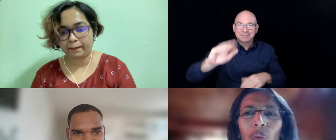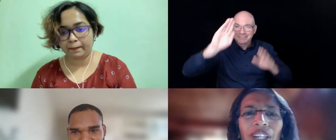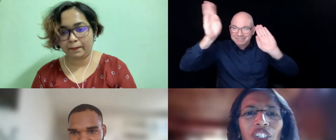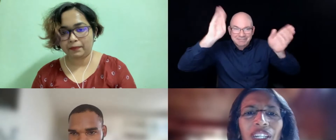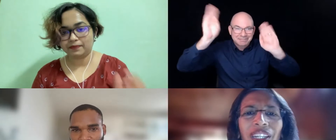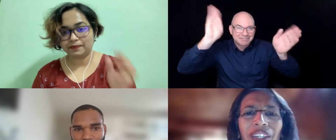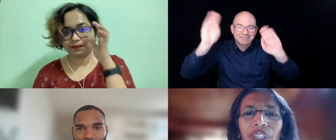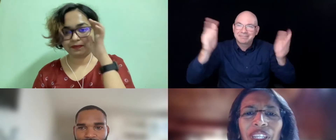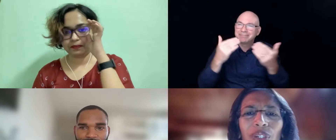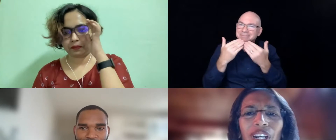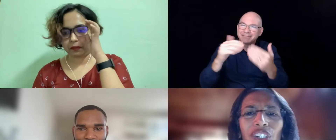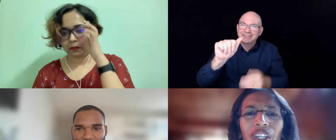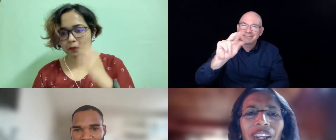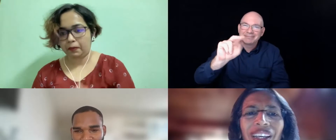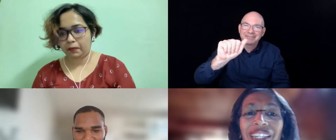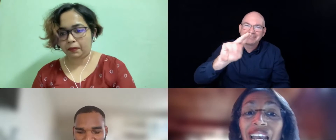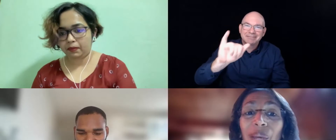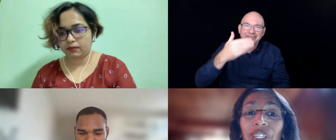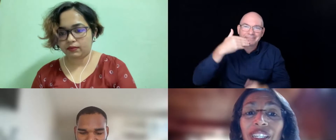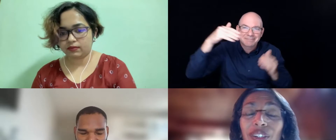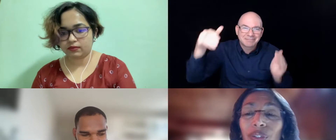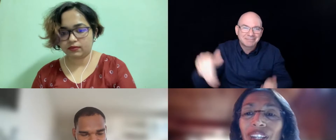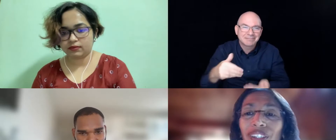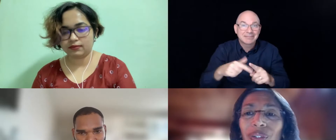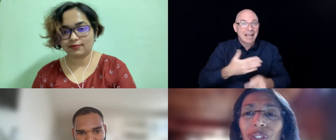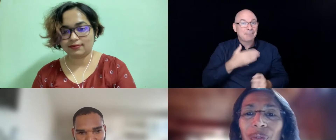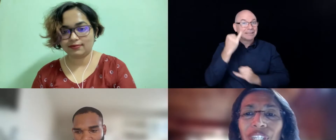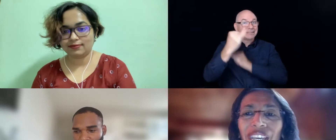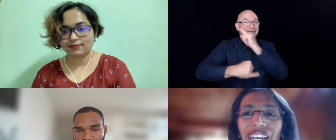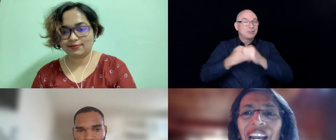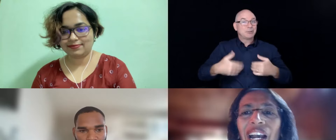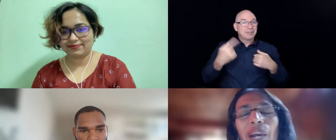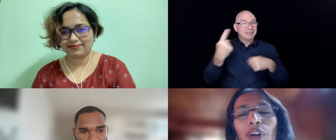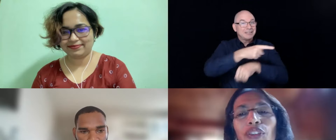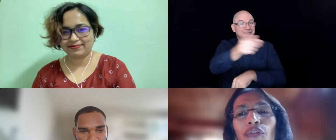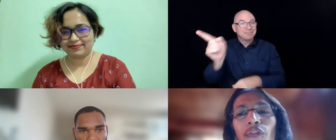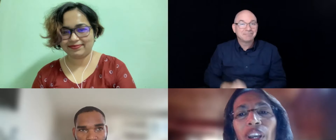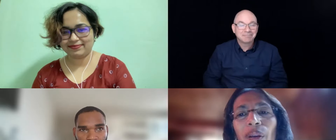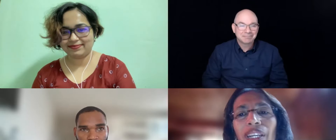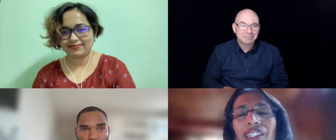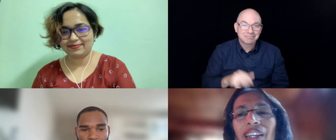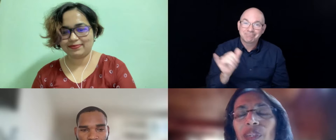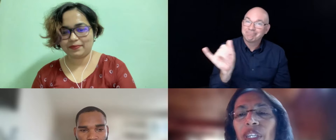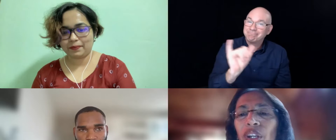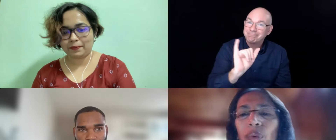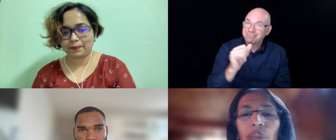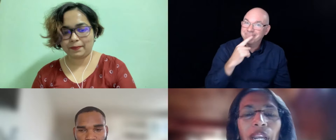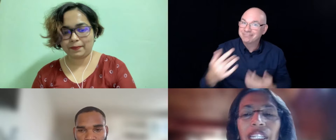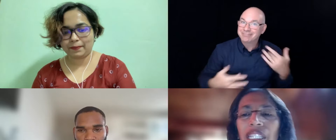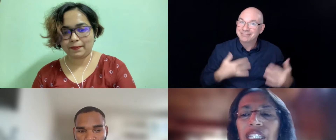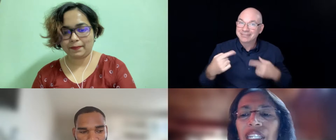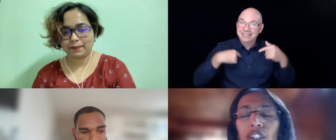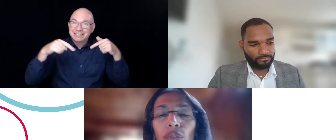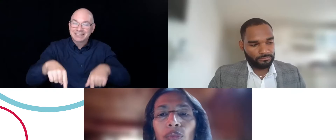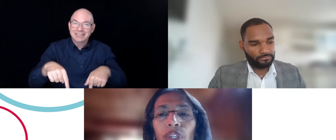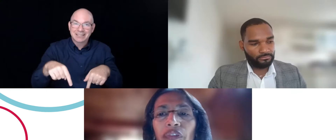you so much, Ananya, for the introduction, and happy International Youth Day. I'm also very excited to be here with what I